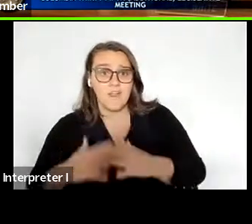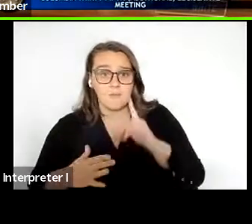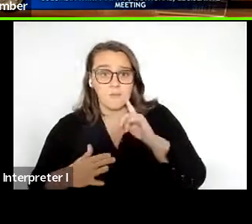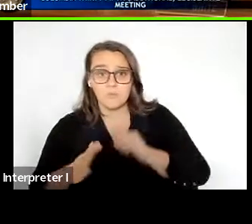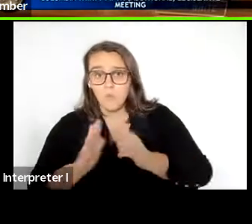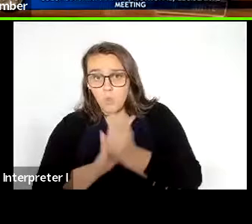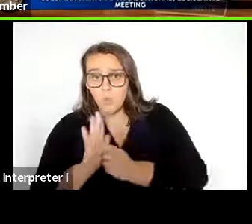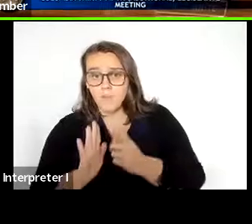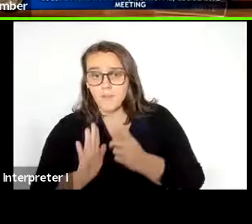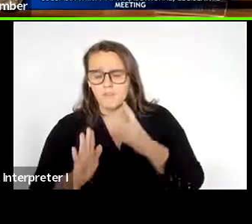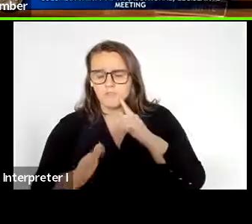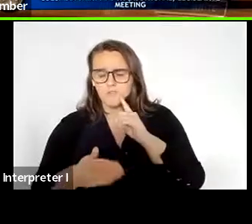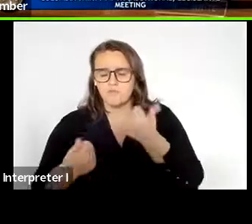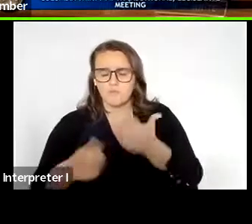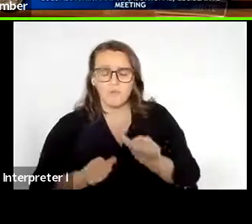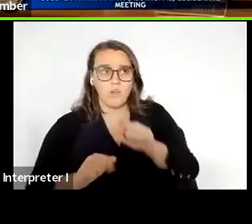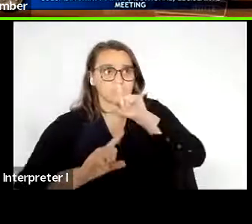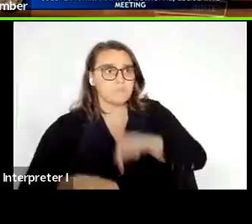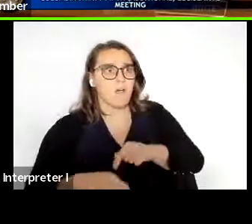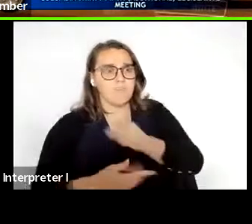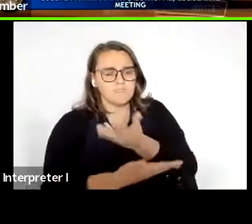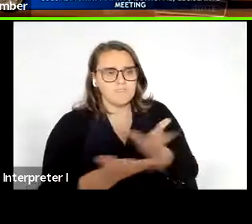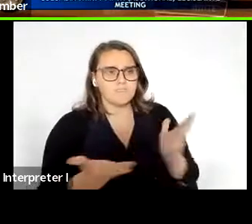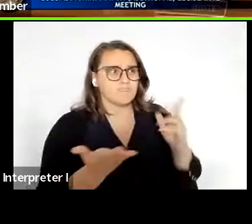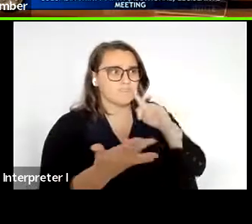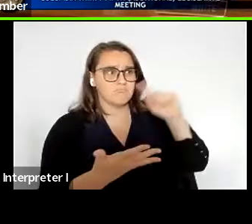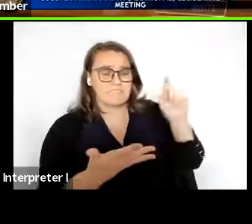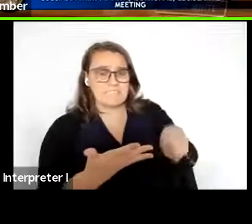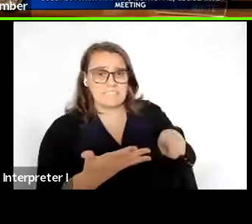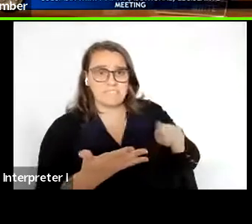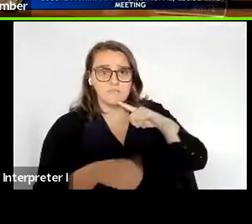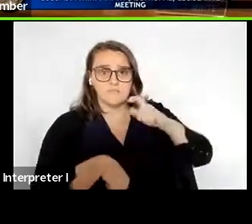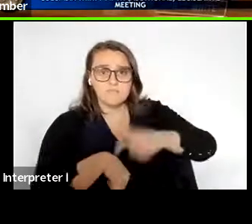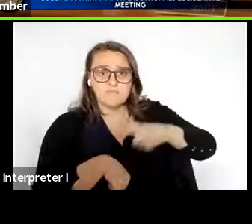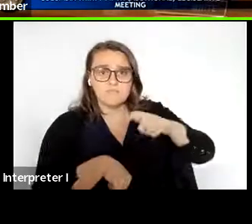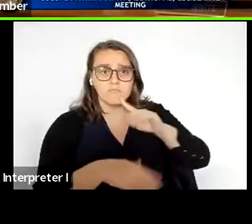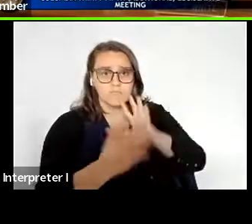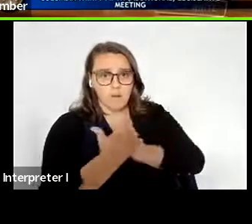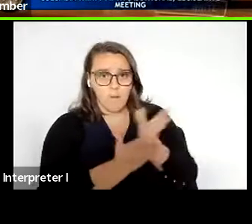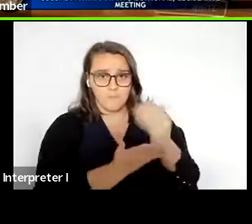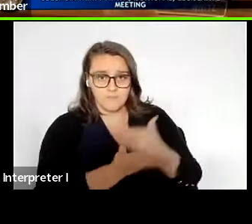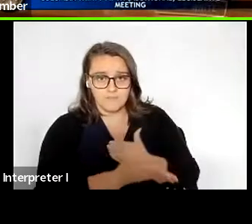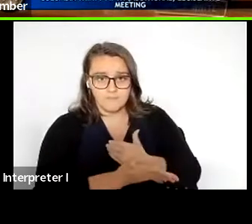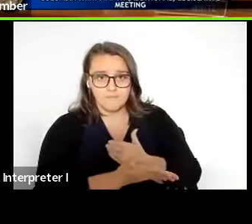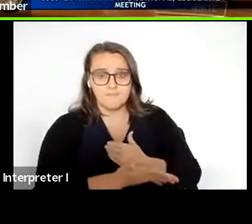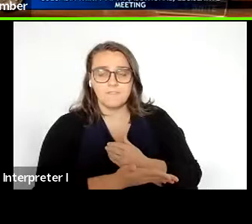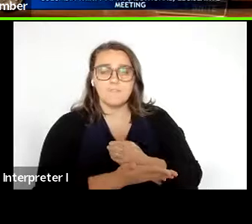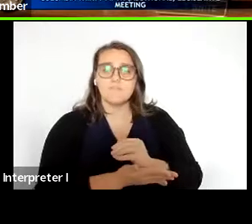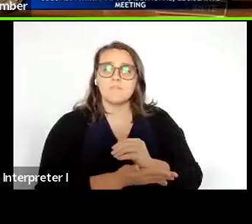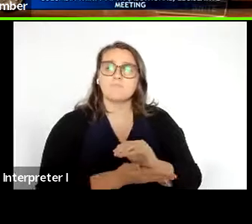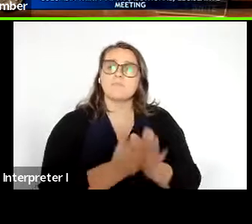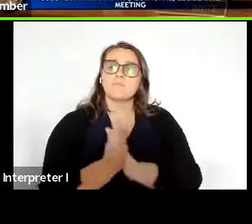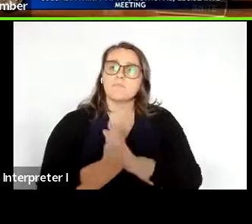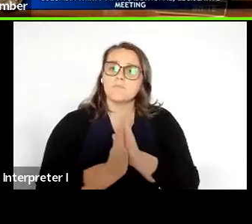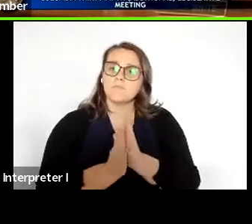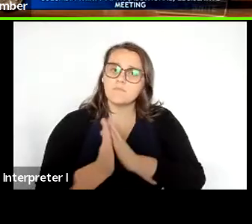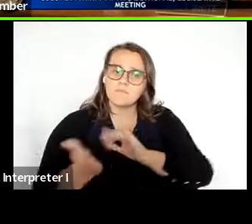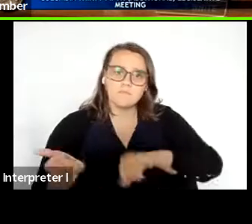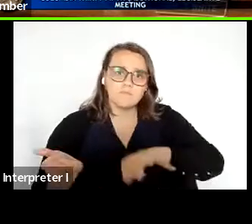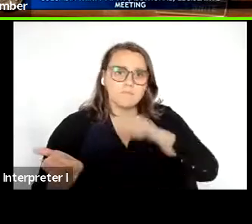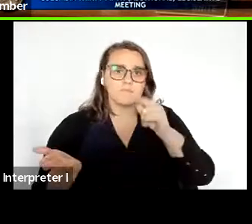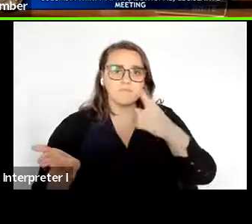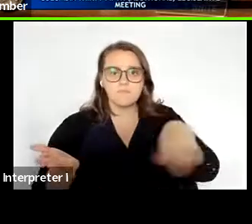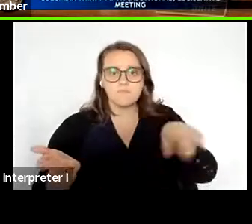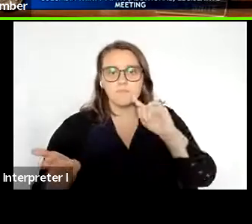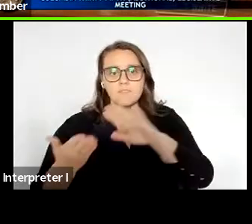to respond to the overwhelming need in a timely and comprehensive manner. I'm so proud of our city partners